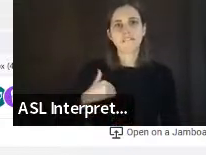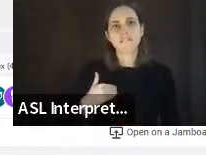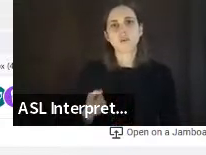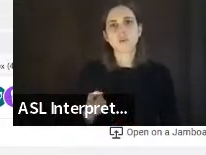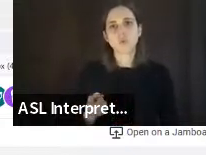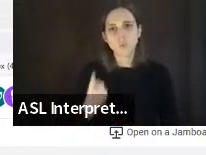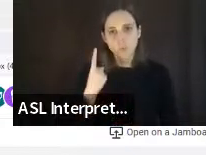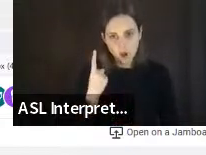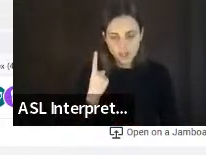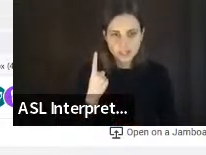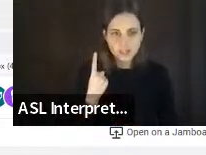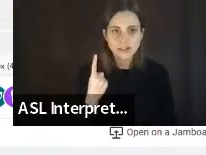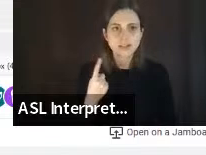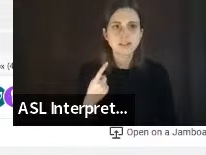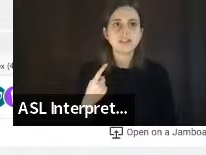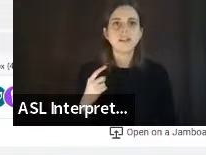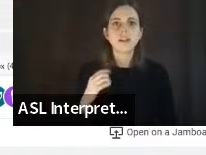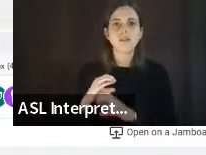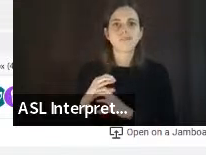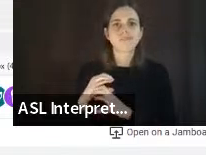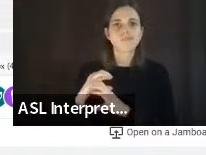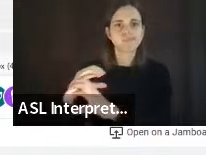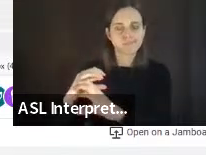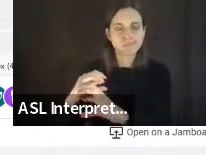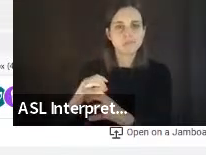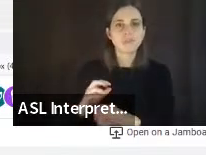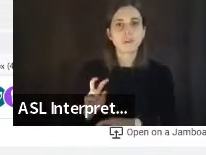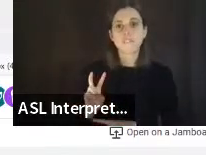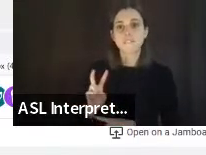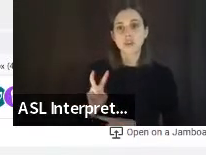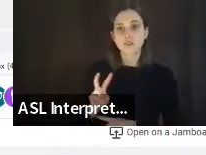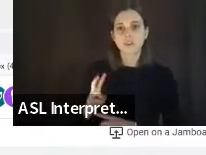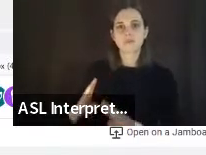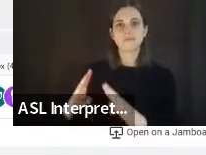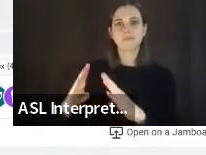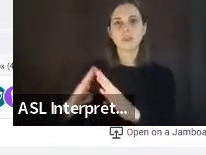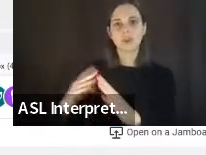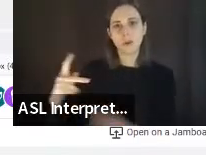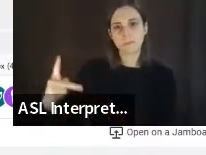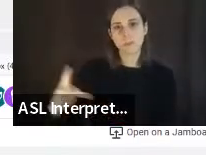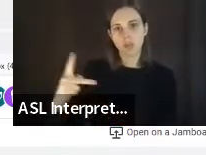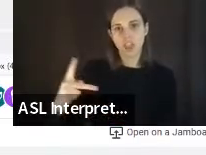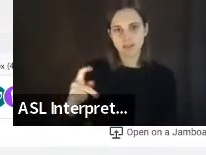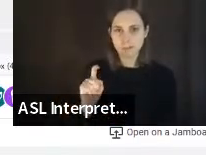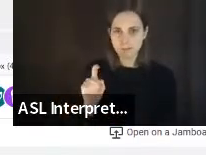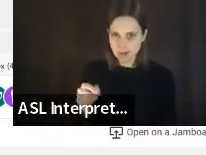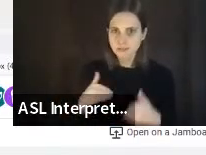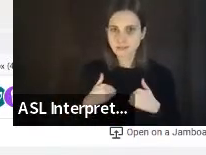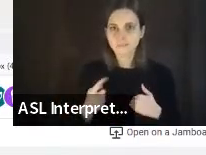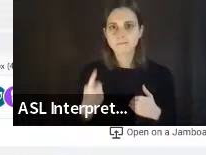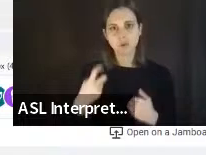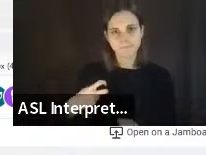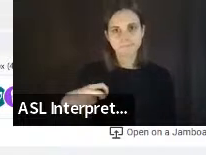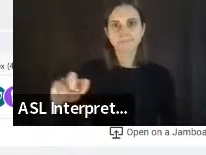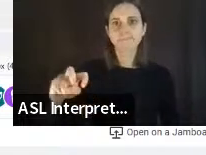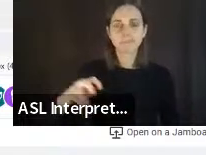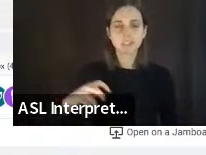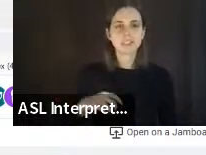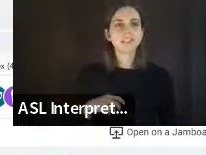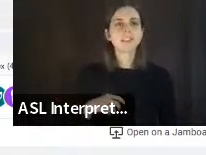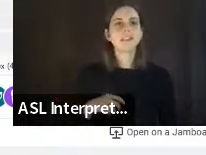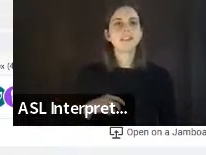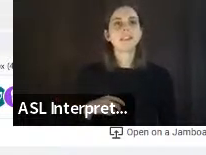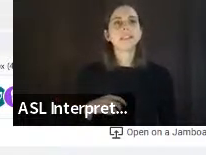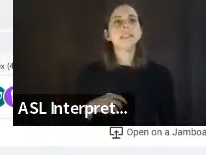from Vancouver to downtown Portland. And then we kind of like touched almost all